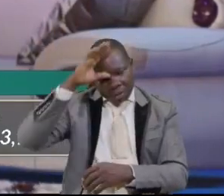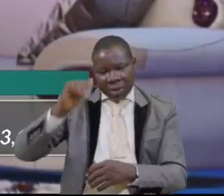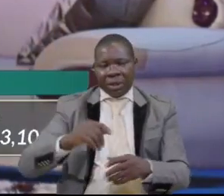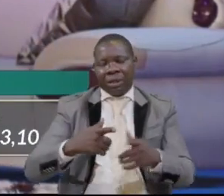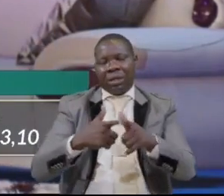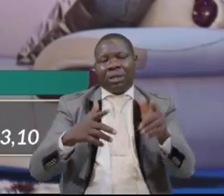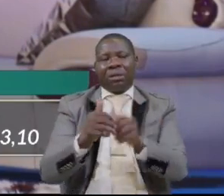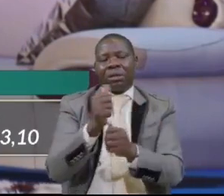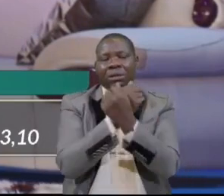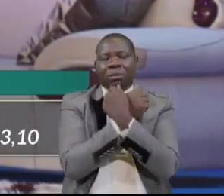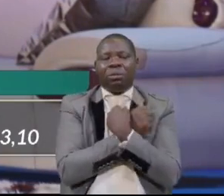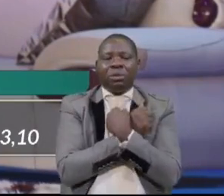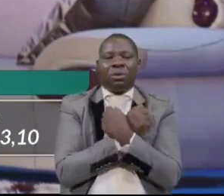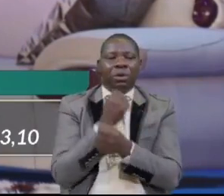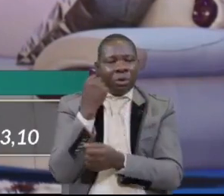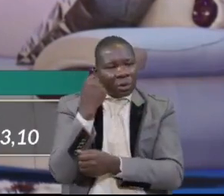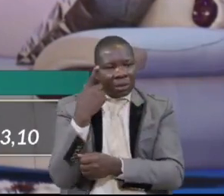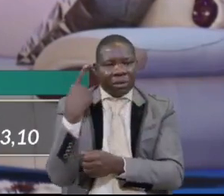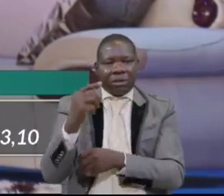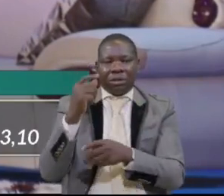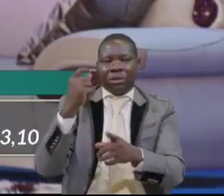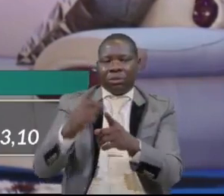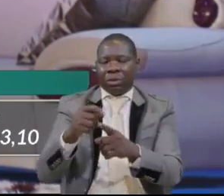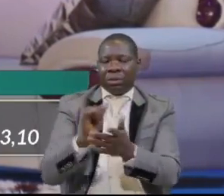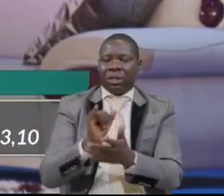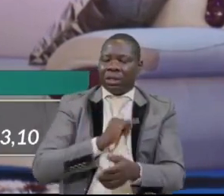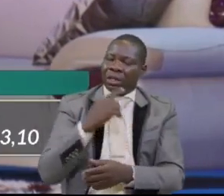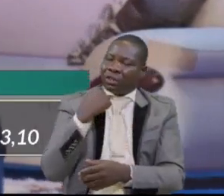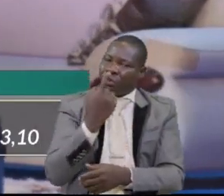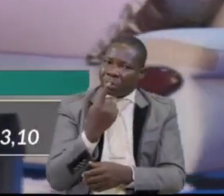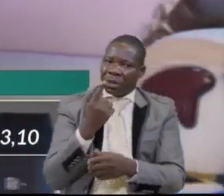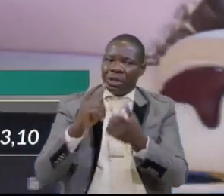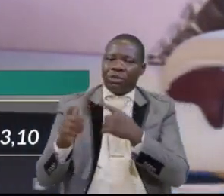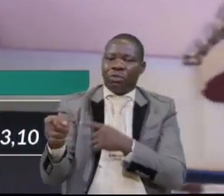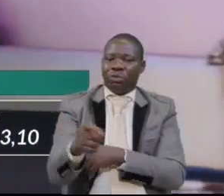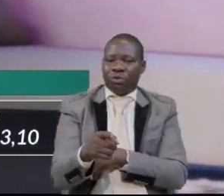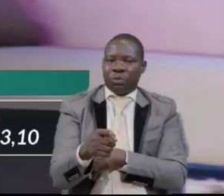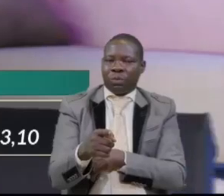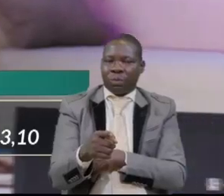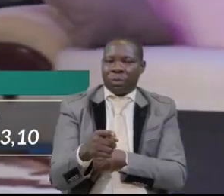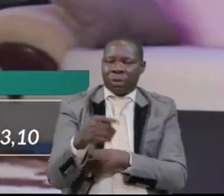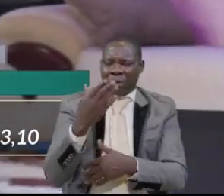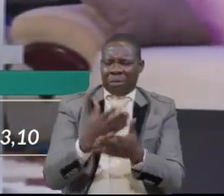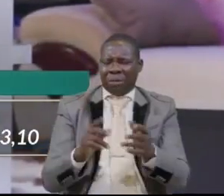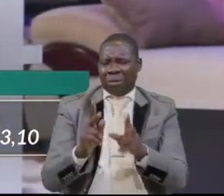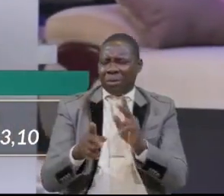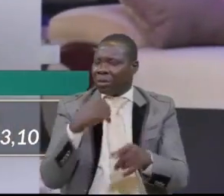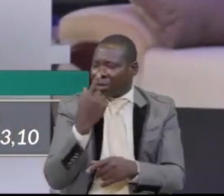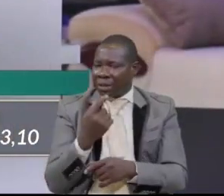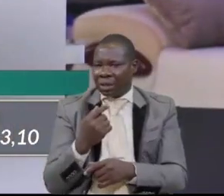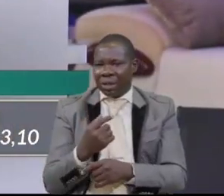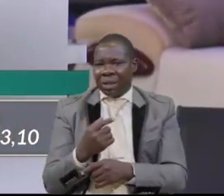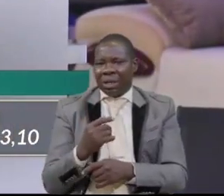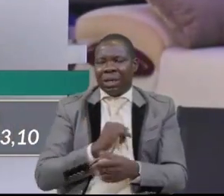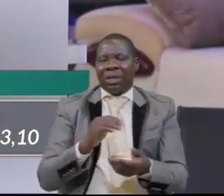loved understand the words that I speak unto thee you know some people say I became saved I